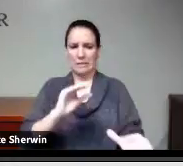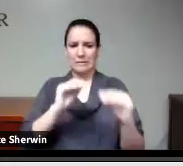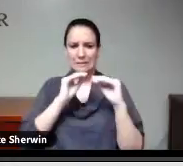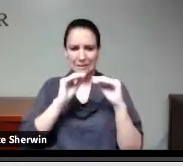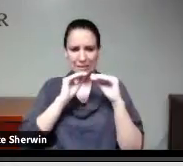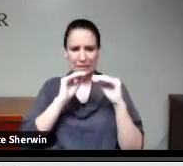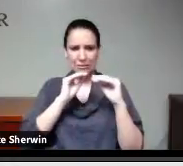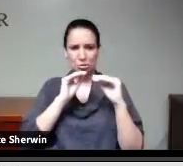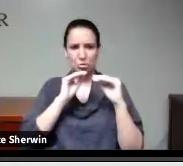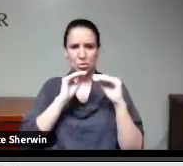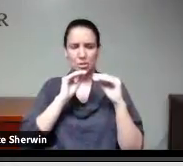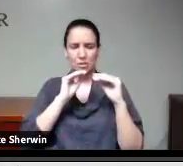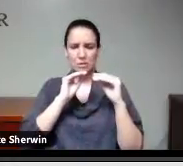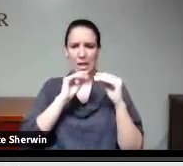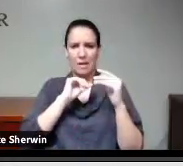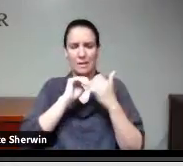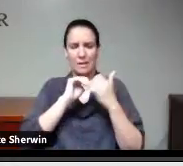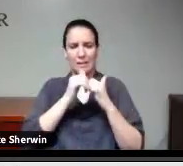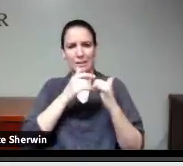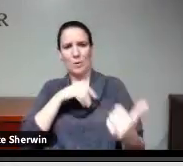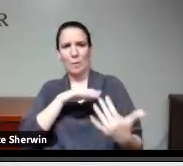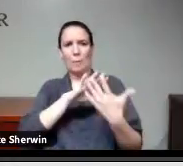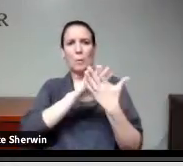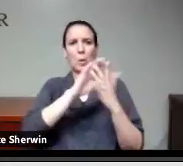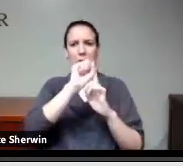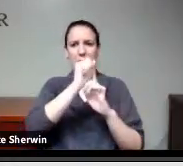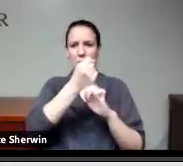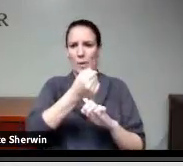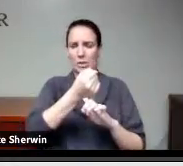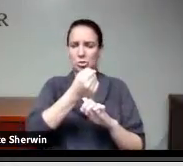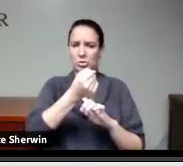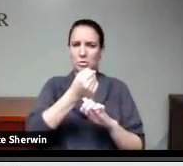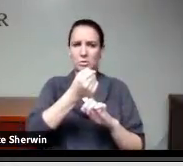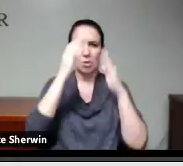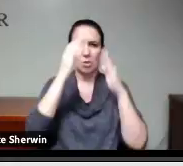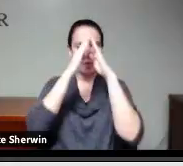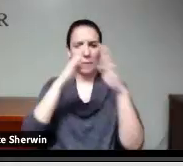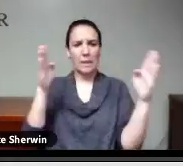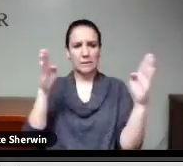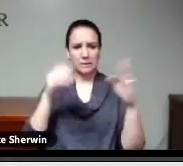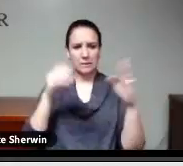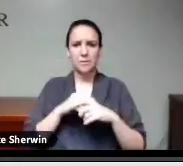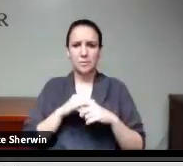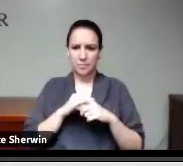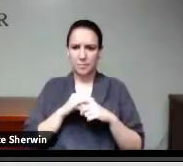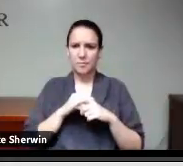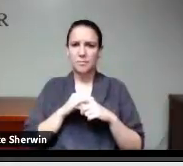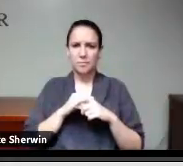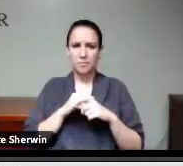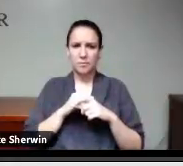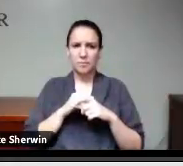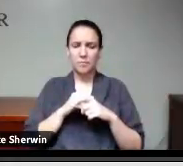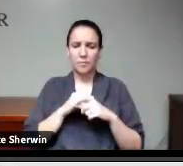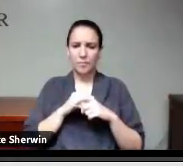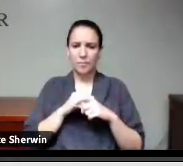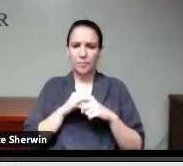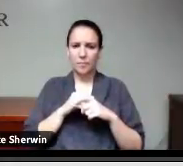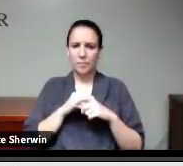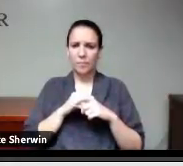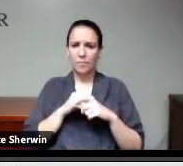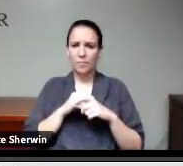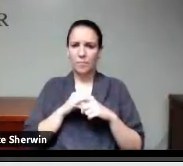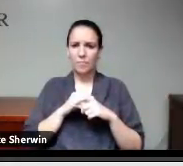approach to listening to users and really starting with how it is that we understand what their needs and interests are. Once